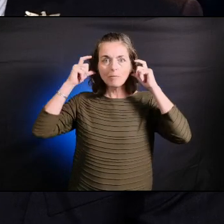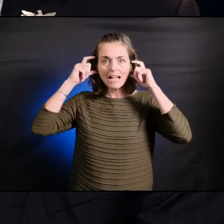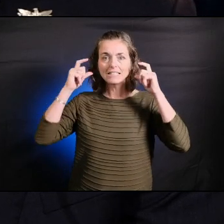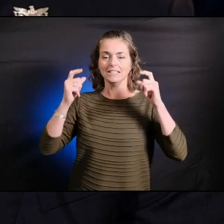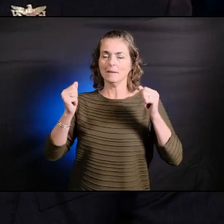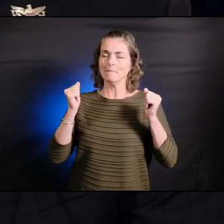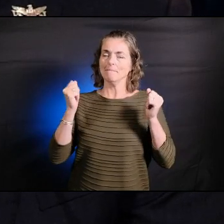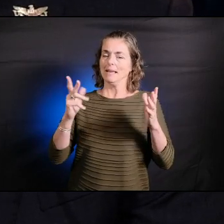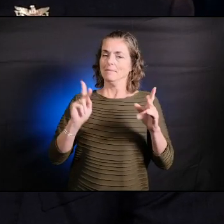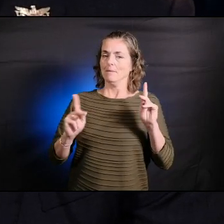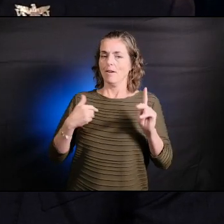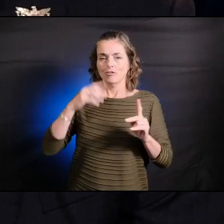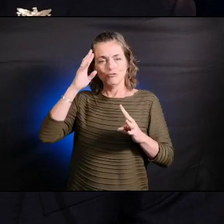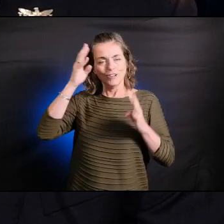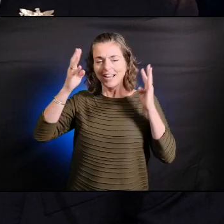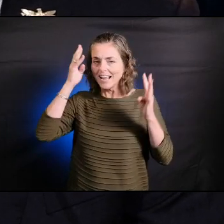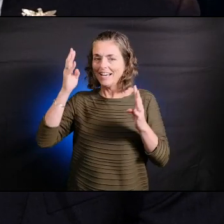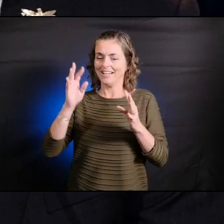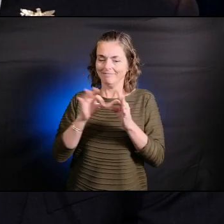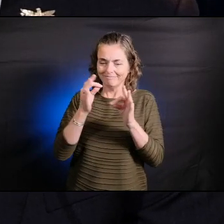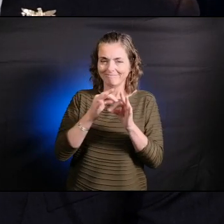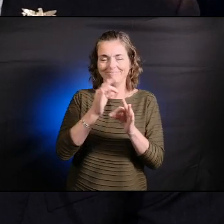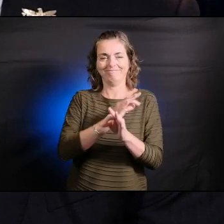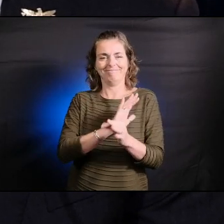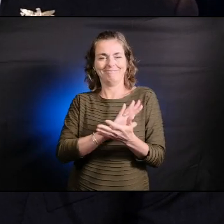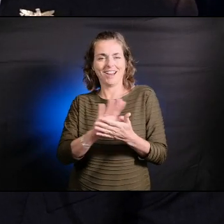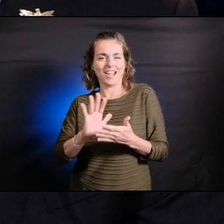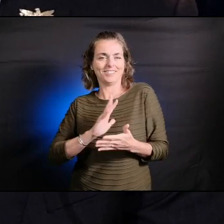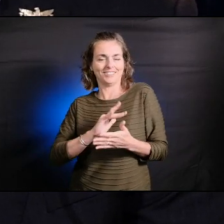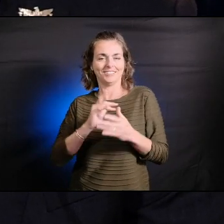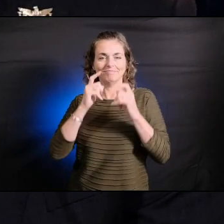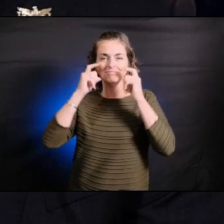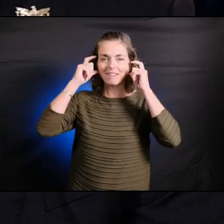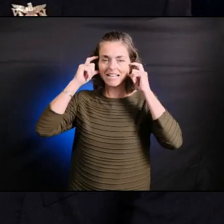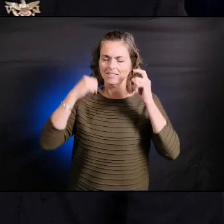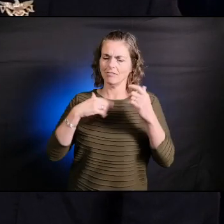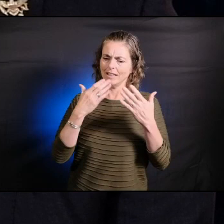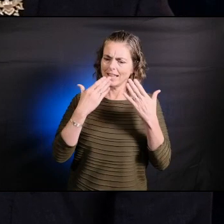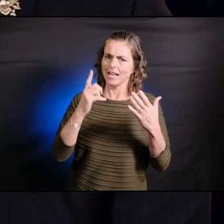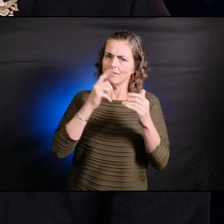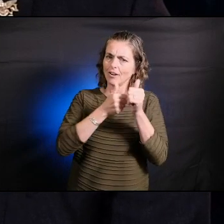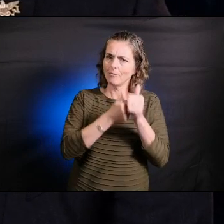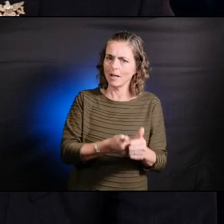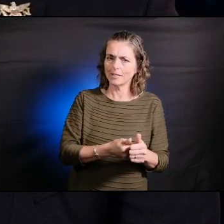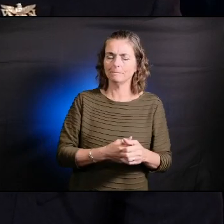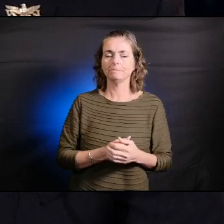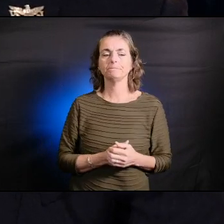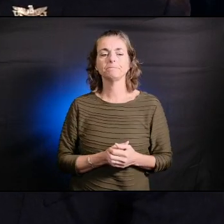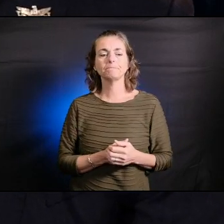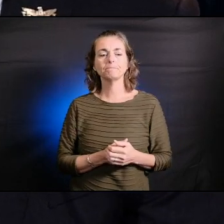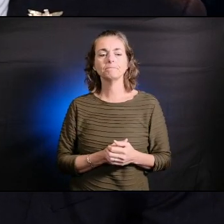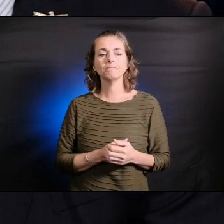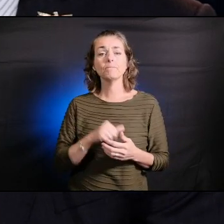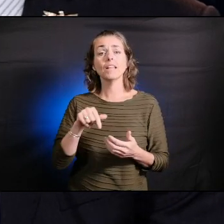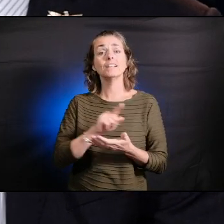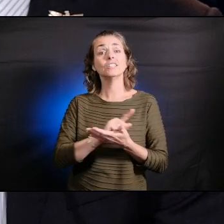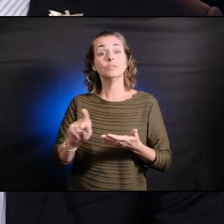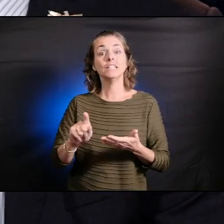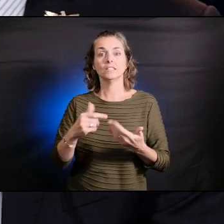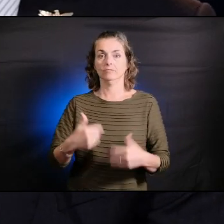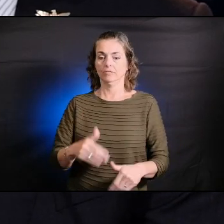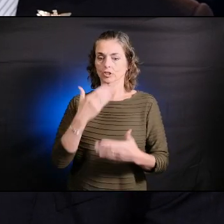as we do, and appreciate the compliance. This week, good news, we are expecting a